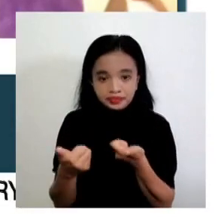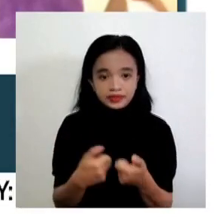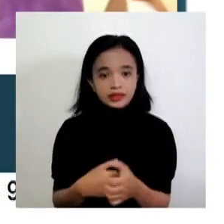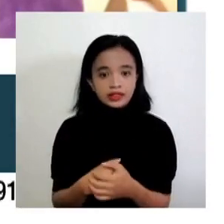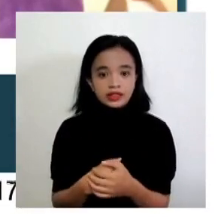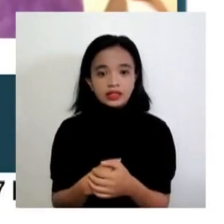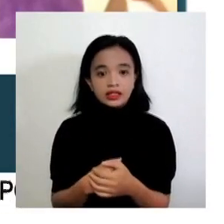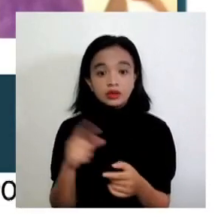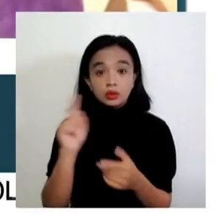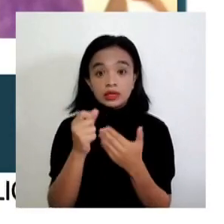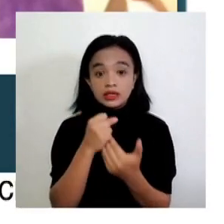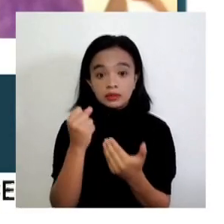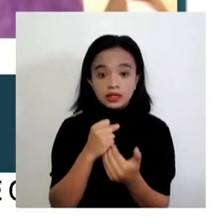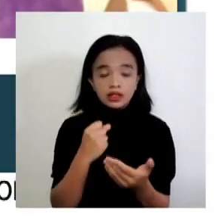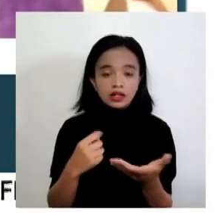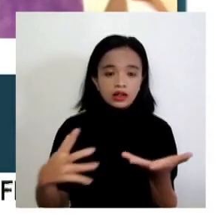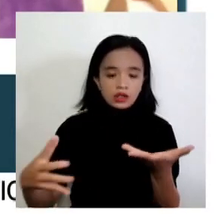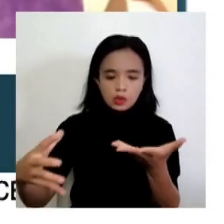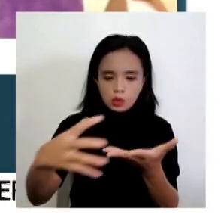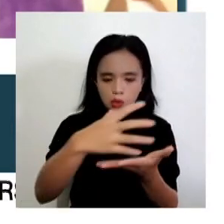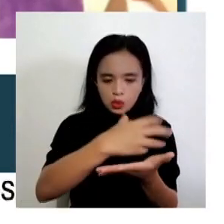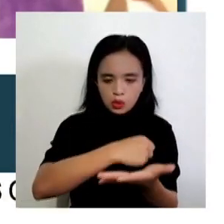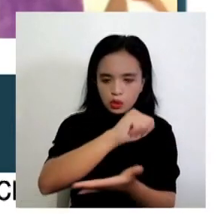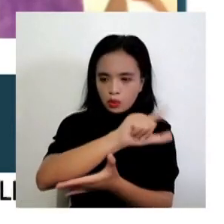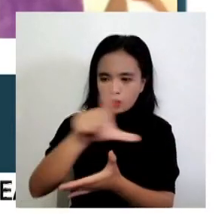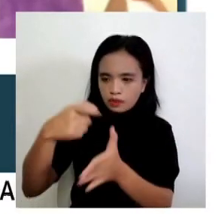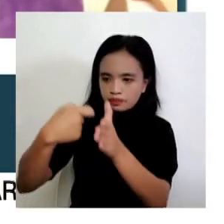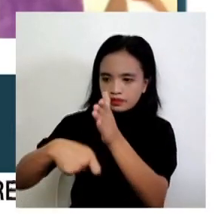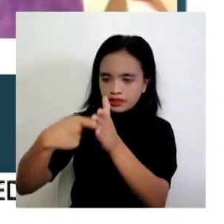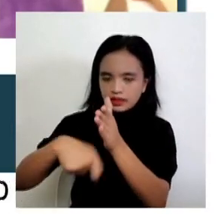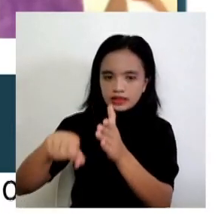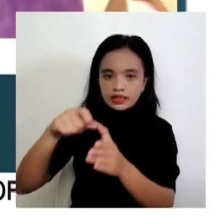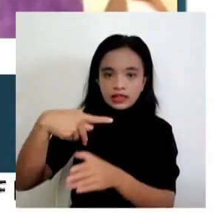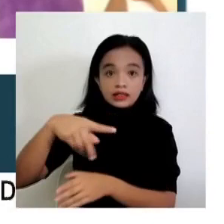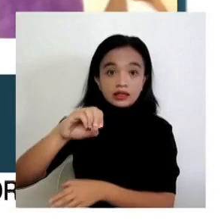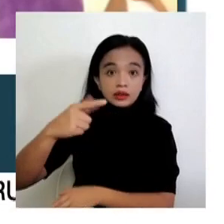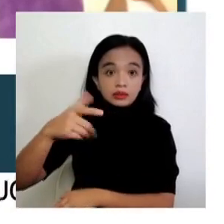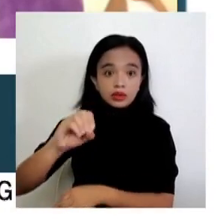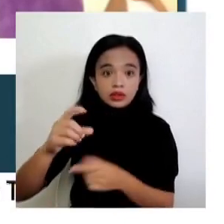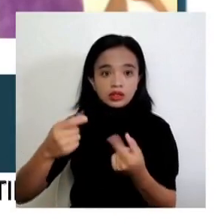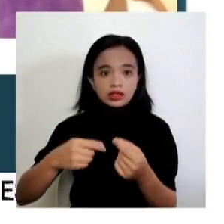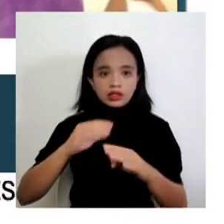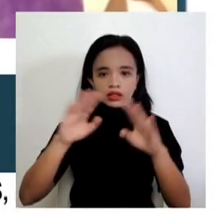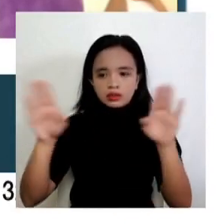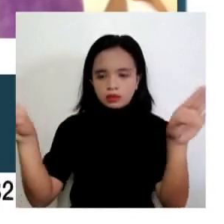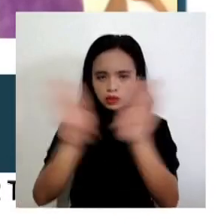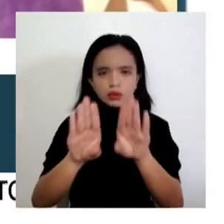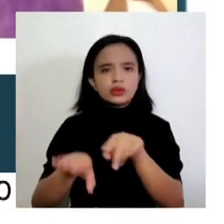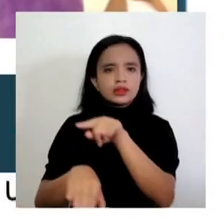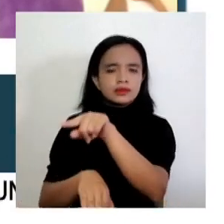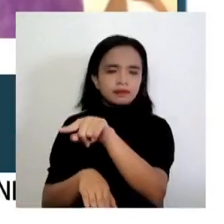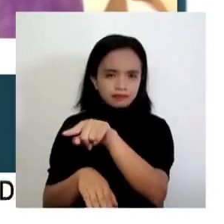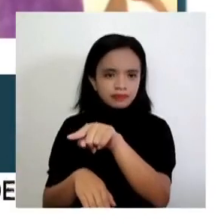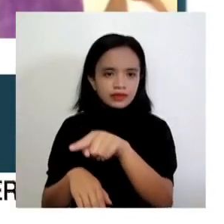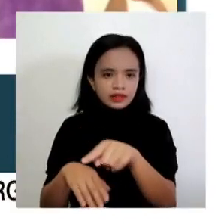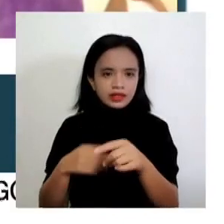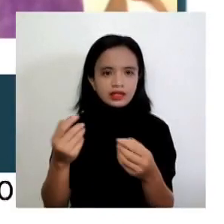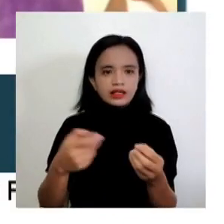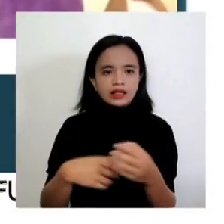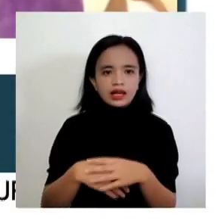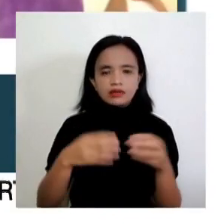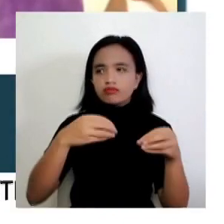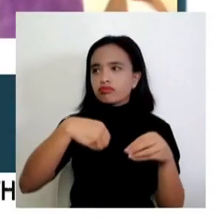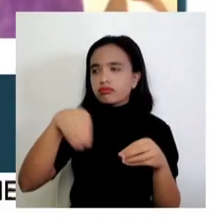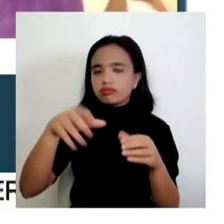is simply collect on the taxes owed government by the POGOs, shut down their operations, and kick them out of the